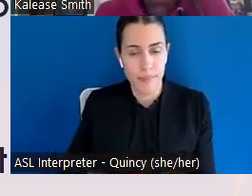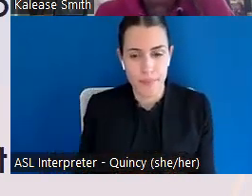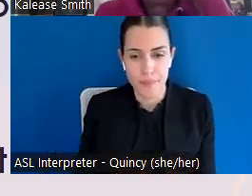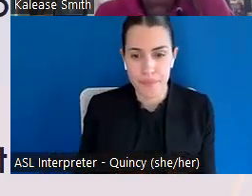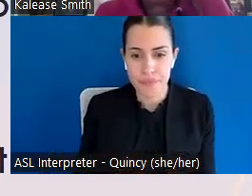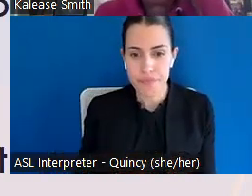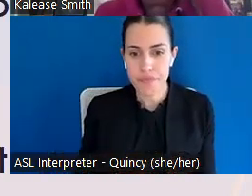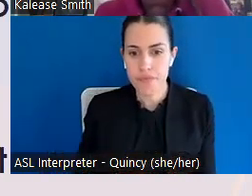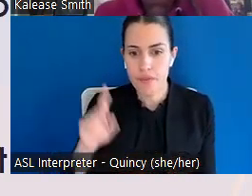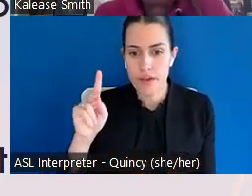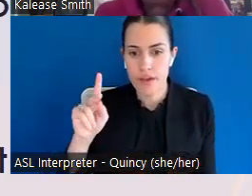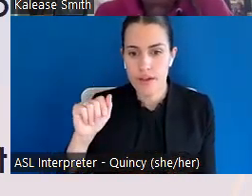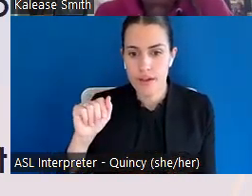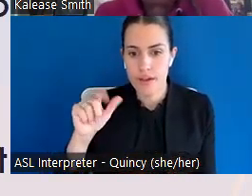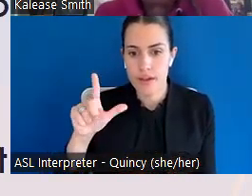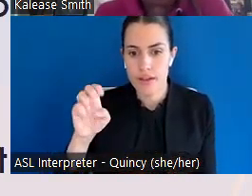Yeah, question 3.